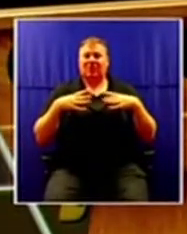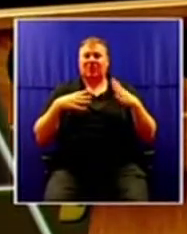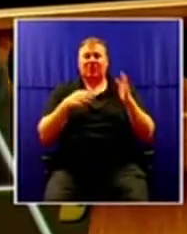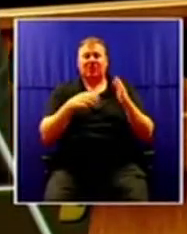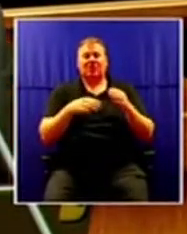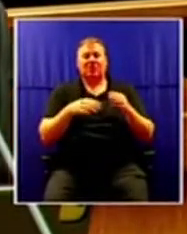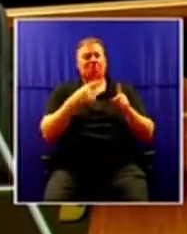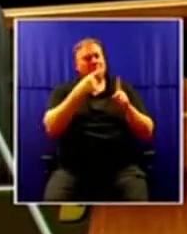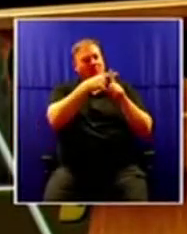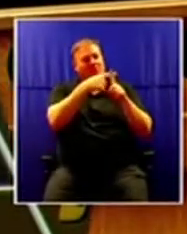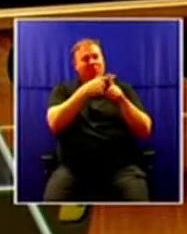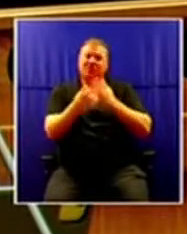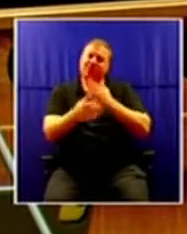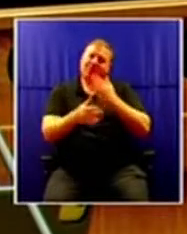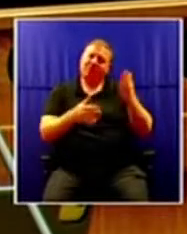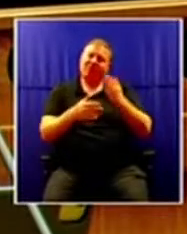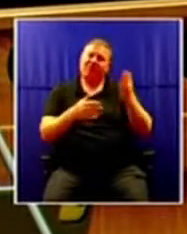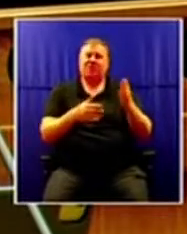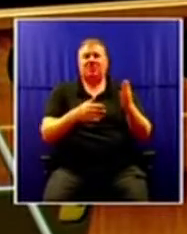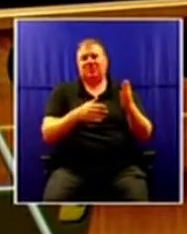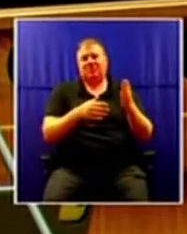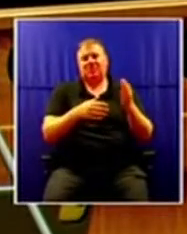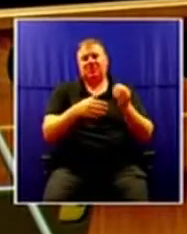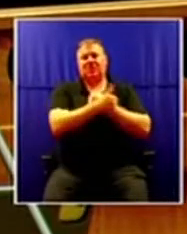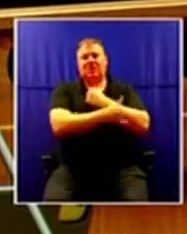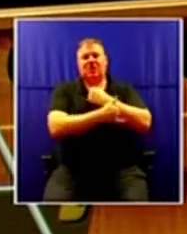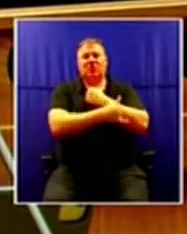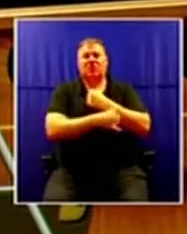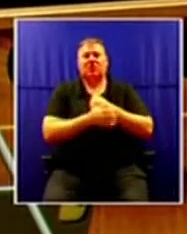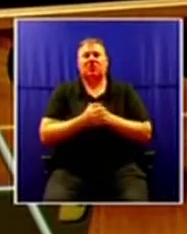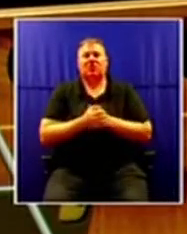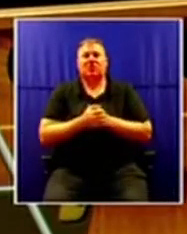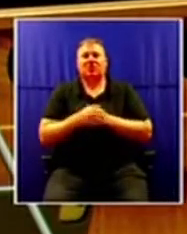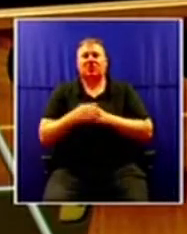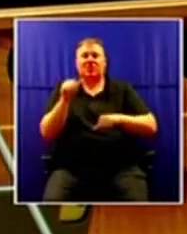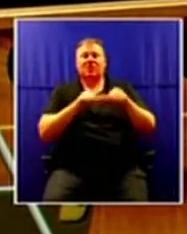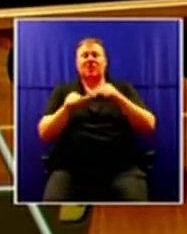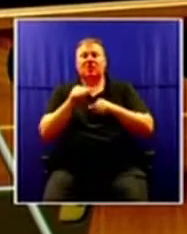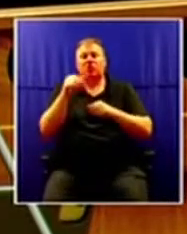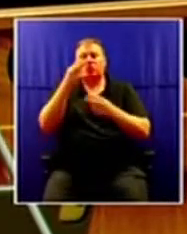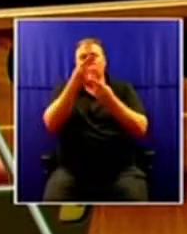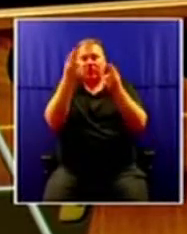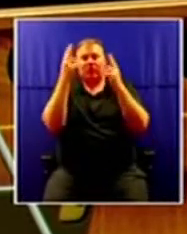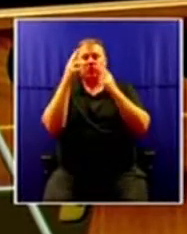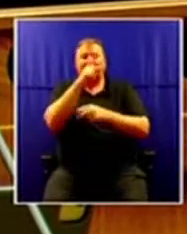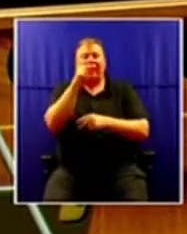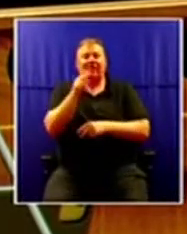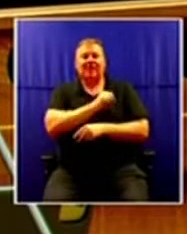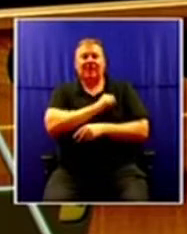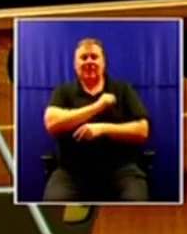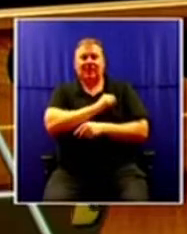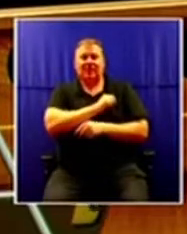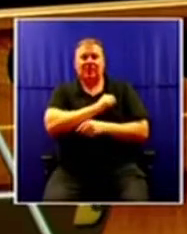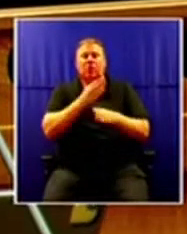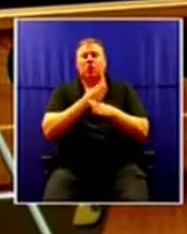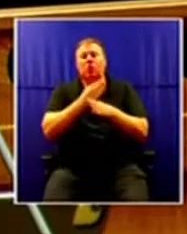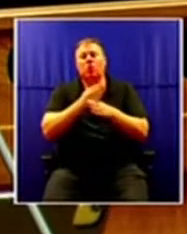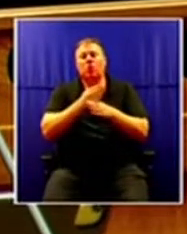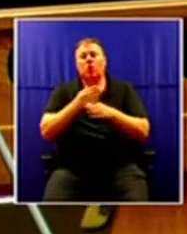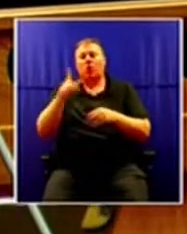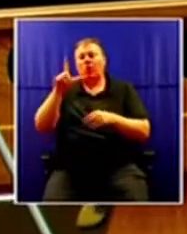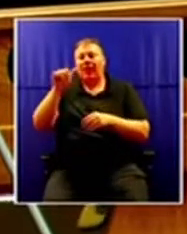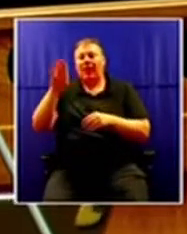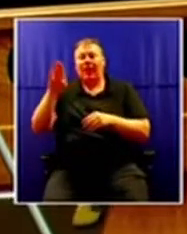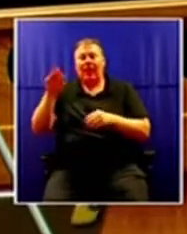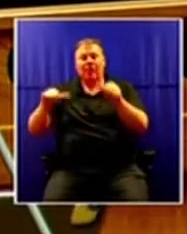balance sheet. Scientists from the University of KwaZulu-Natal working with other laboratories, were at